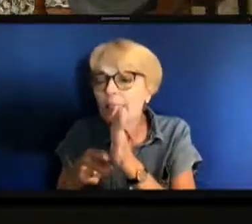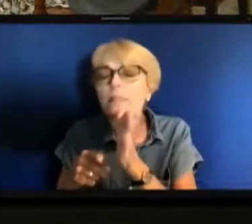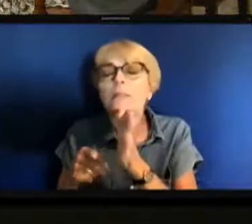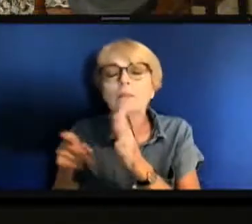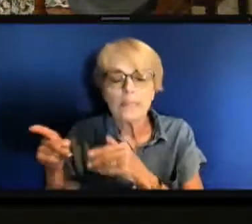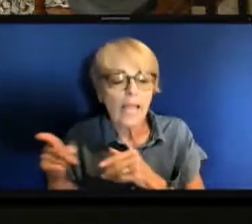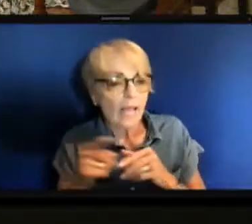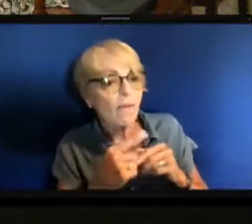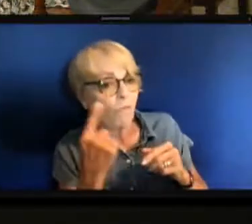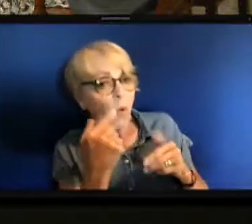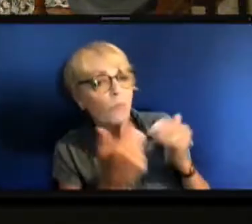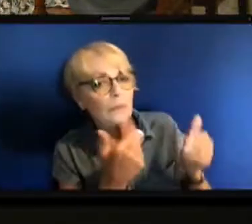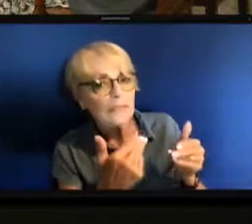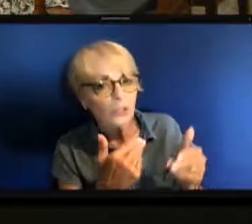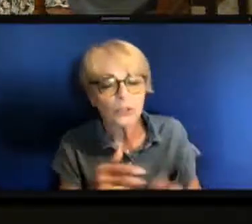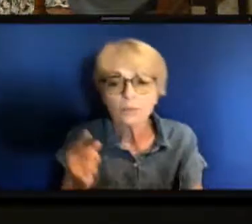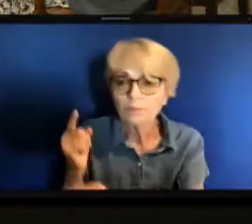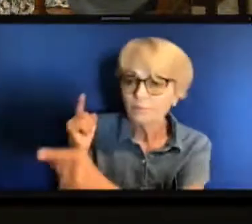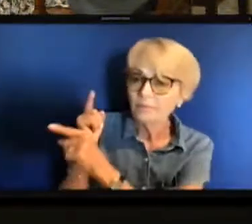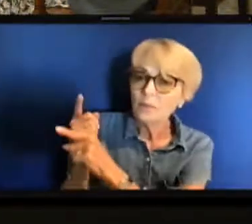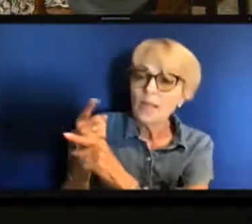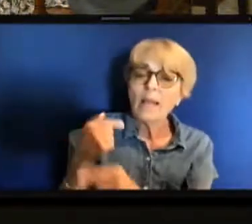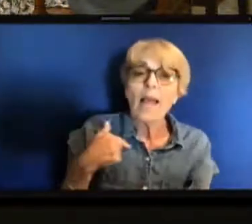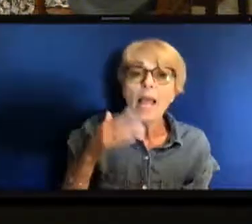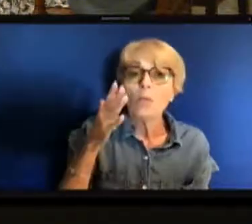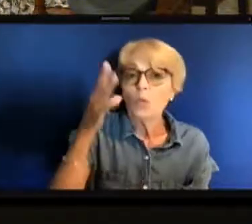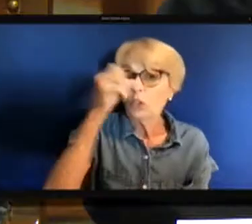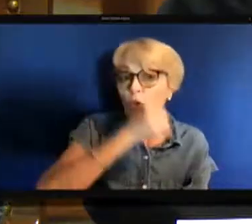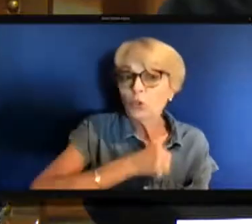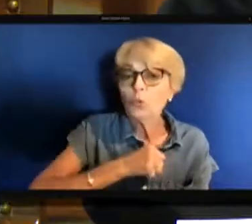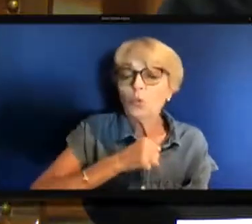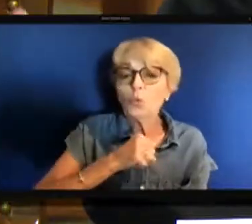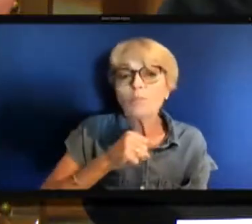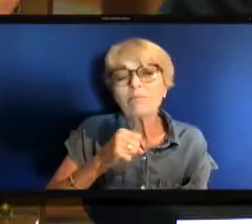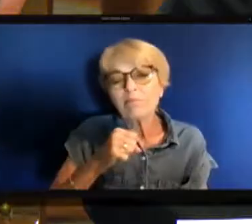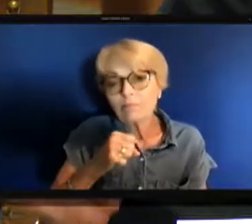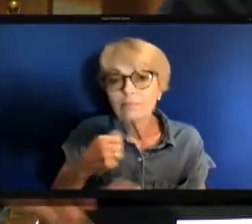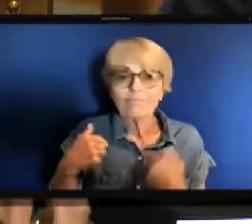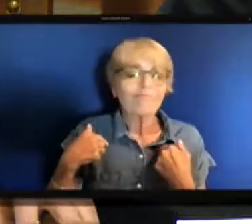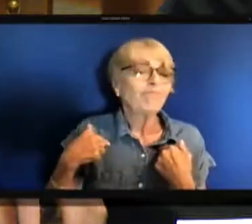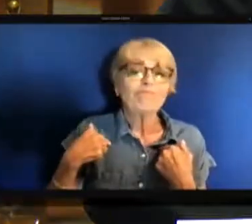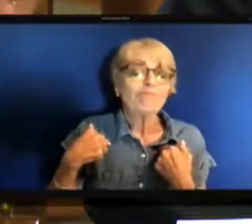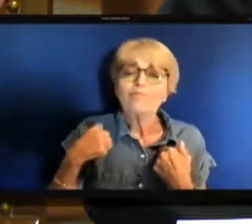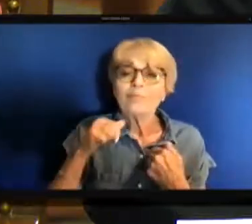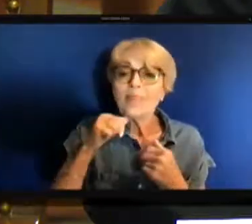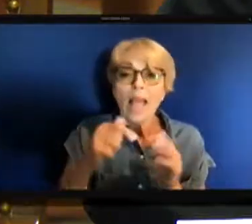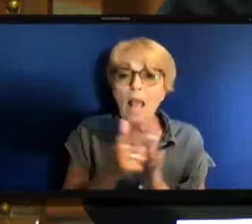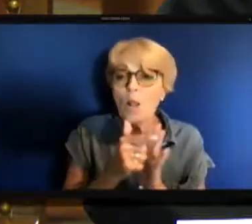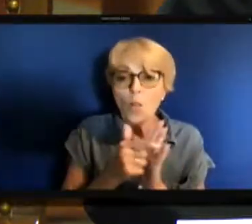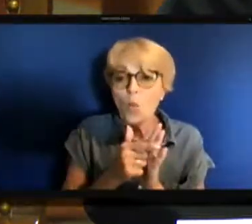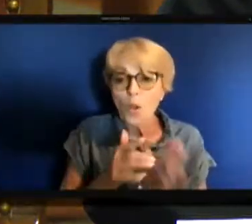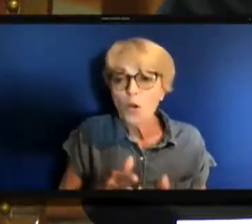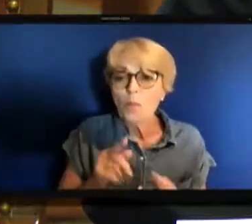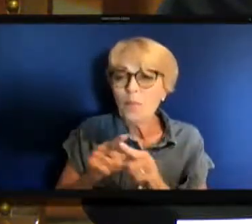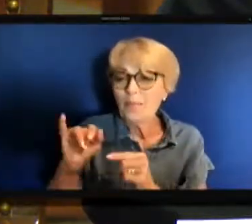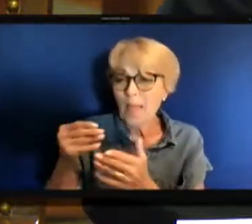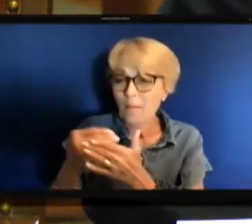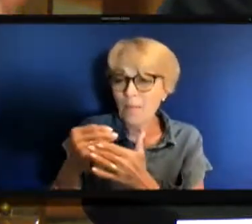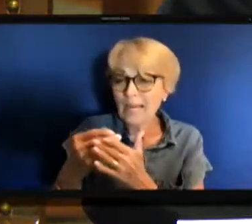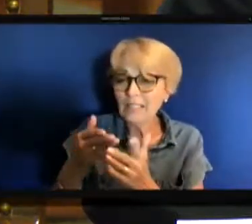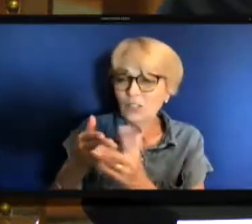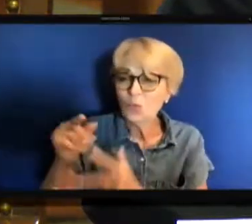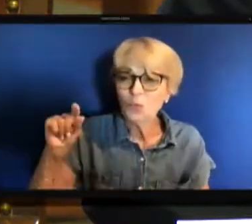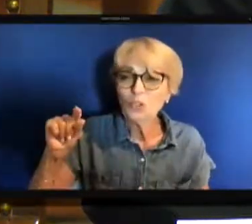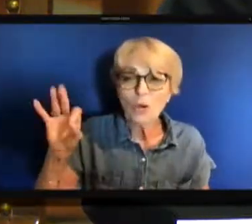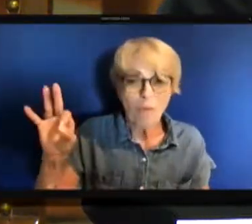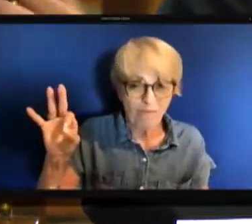So I would assume, as someone who is not a lawyer, but that money comes through the general fund. And